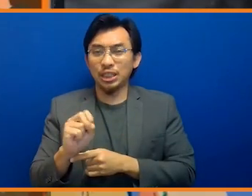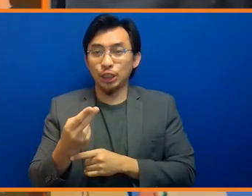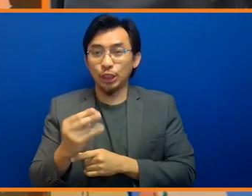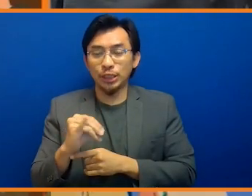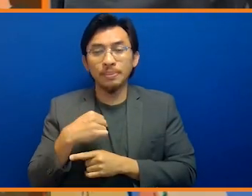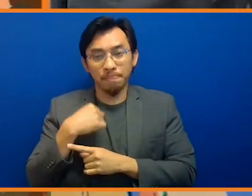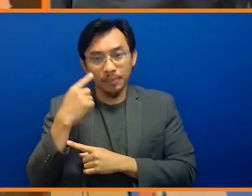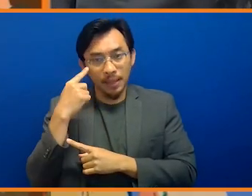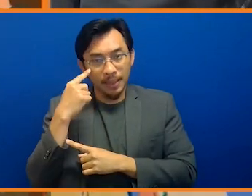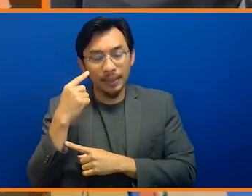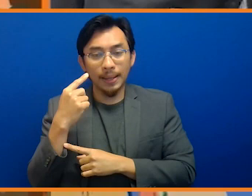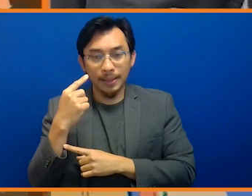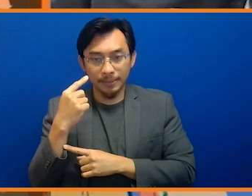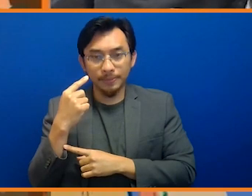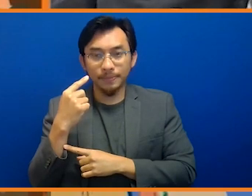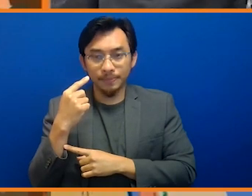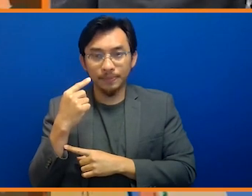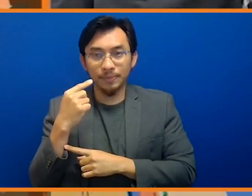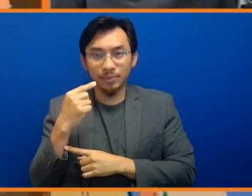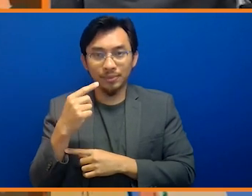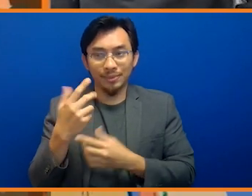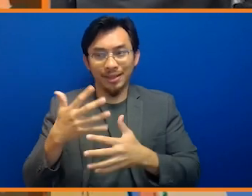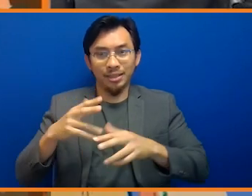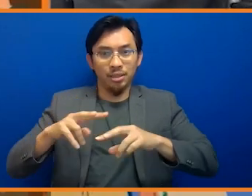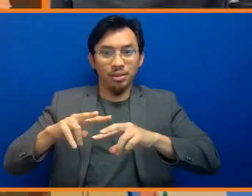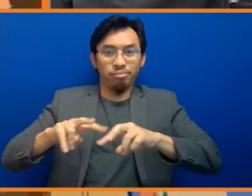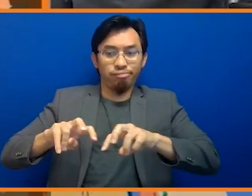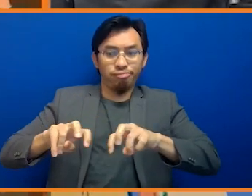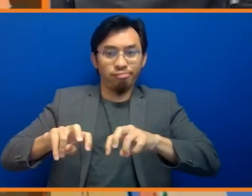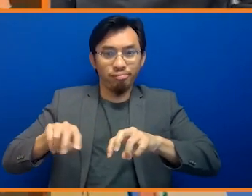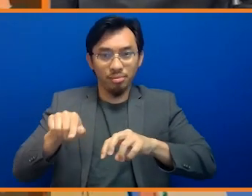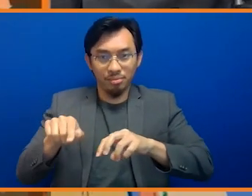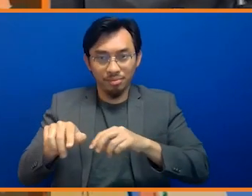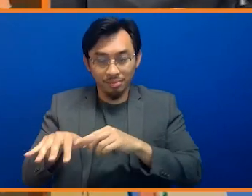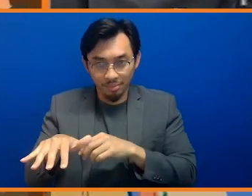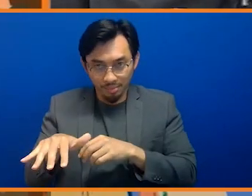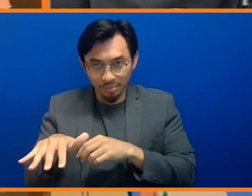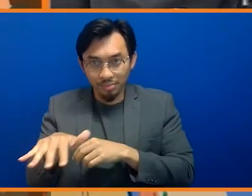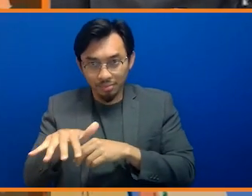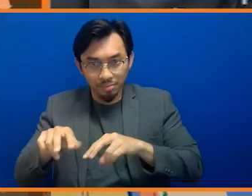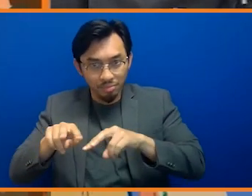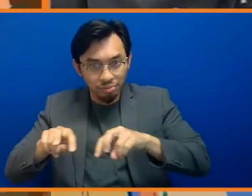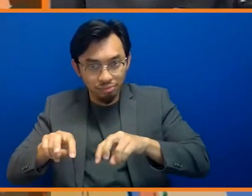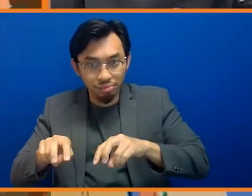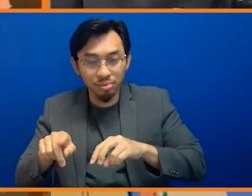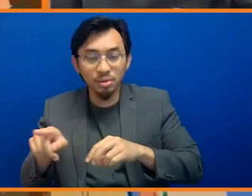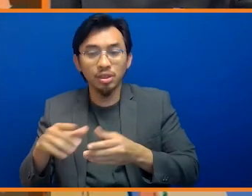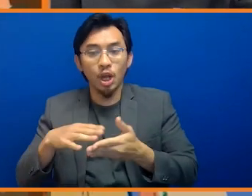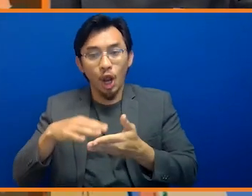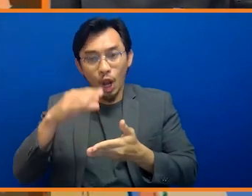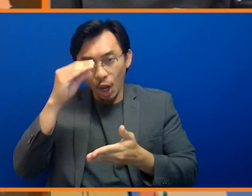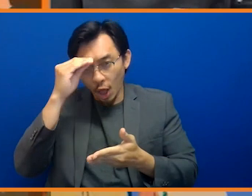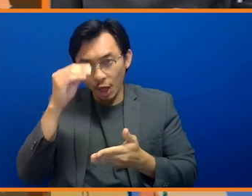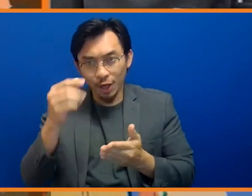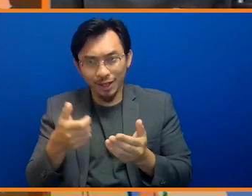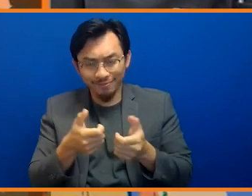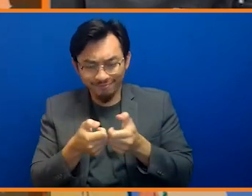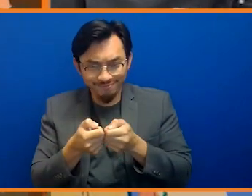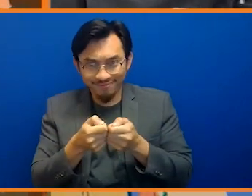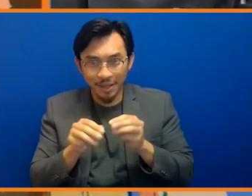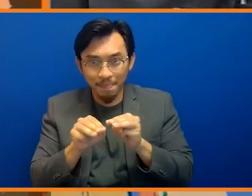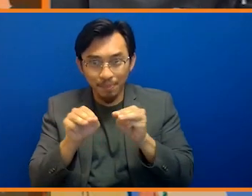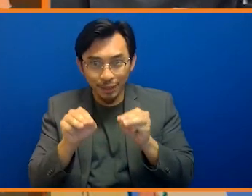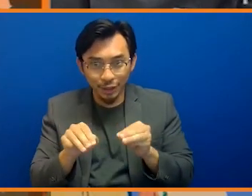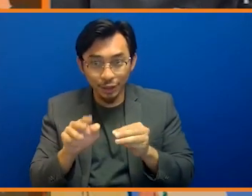think, the case study or lesson on the mobile museum, and then later